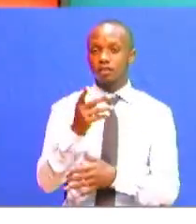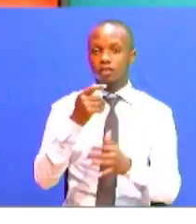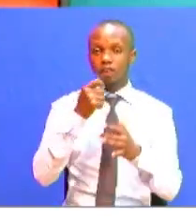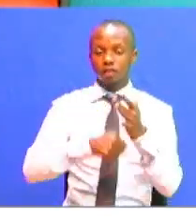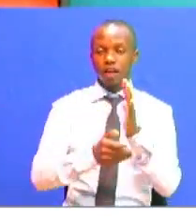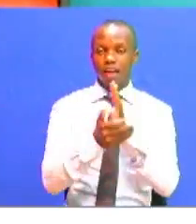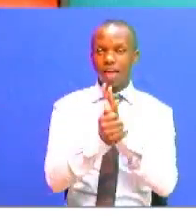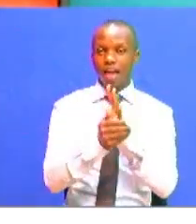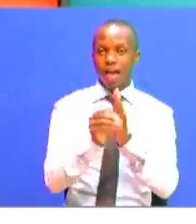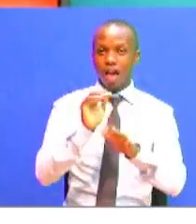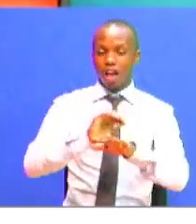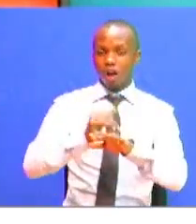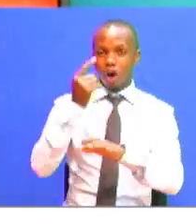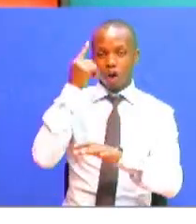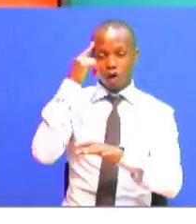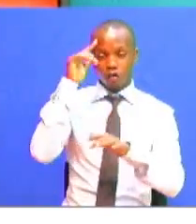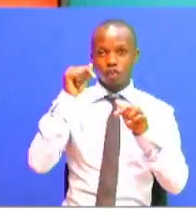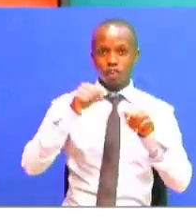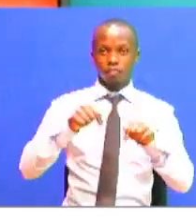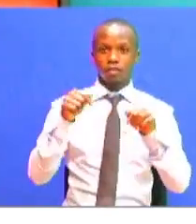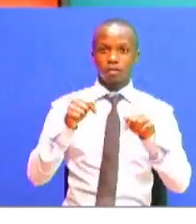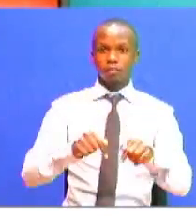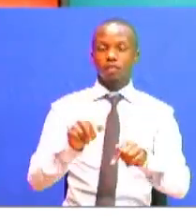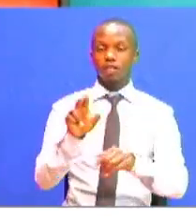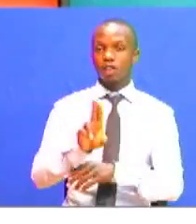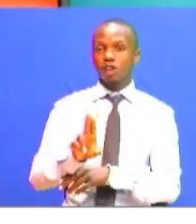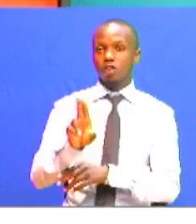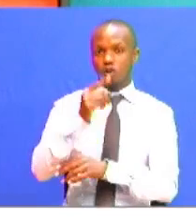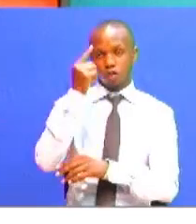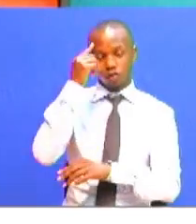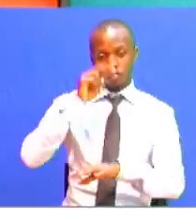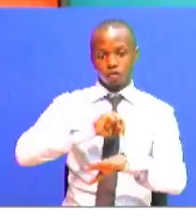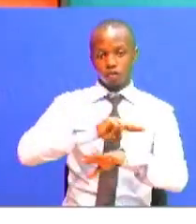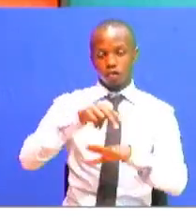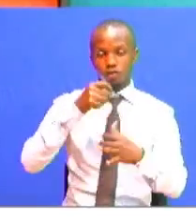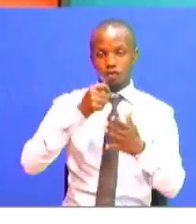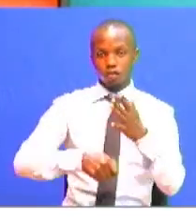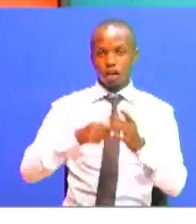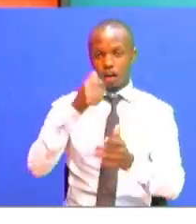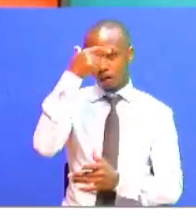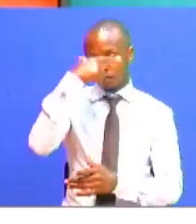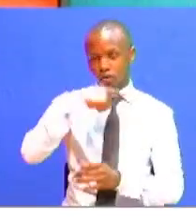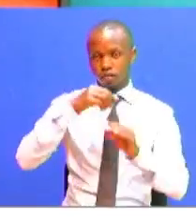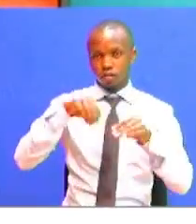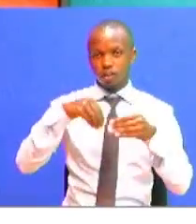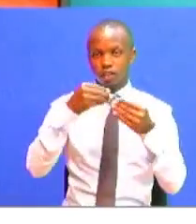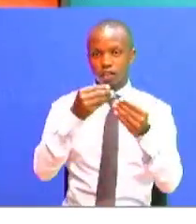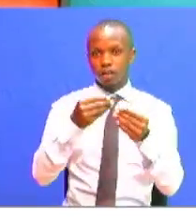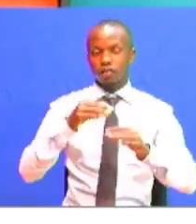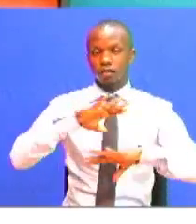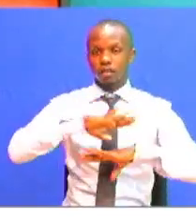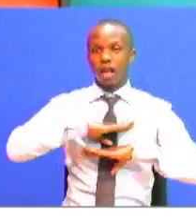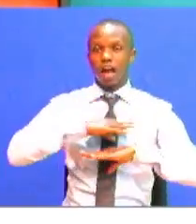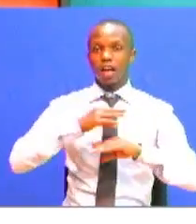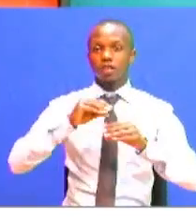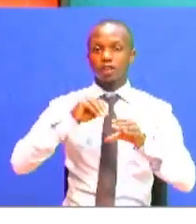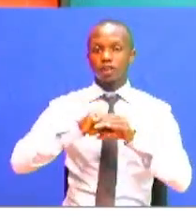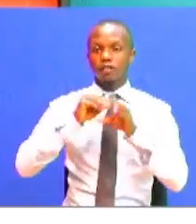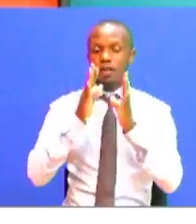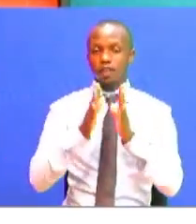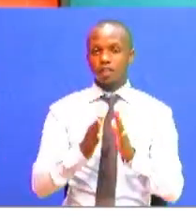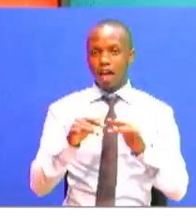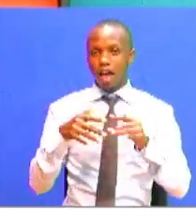today called for the immediate implementation of the national tax policy to provide certainty to investors as they